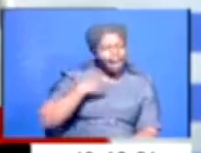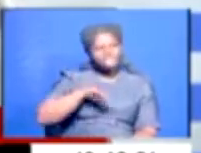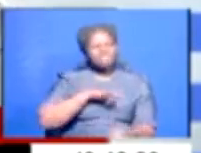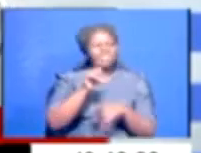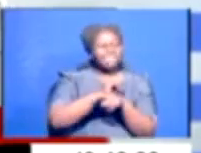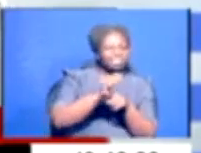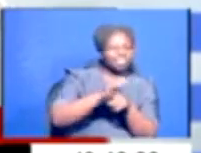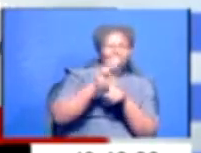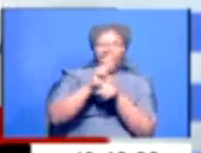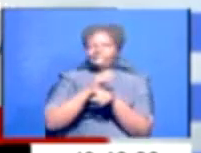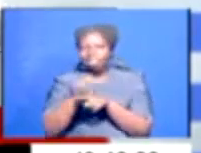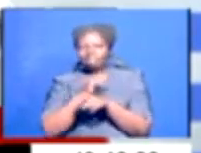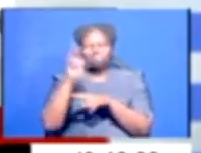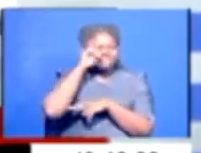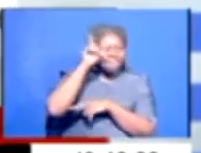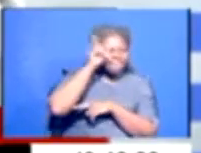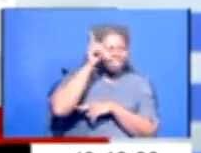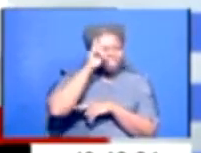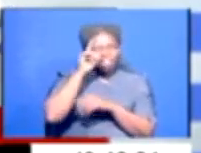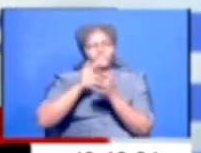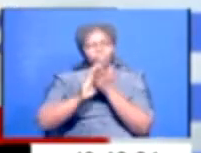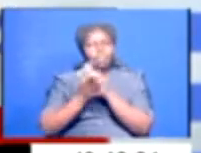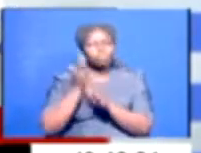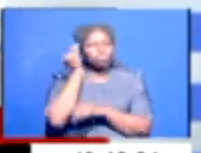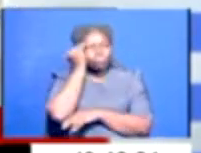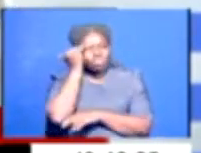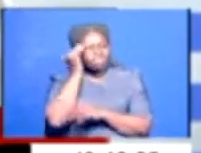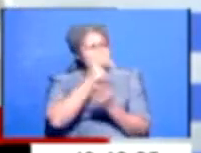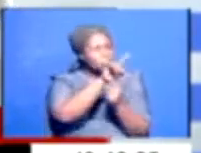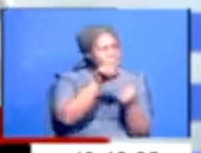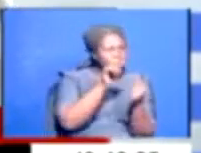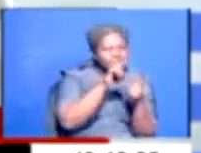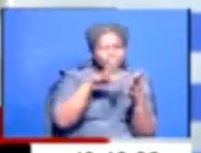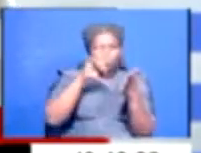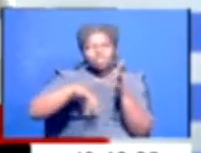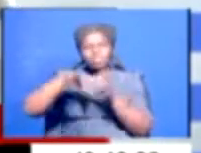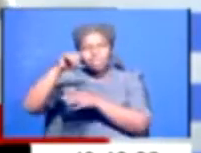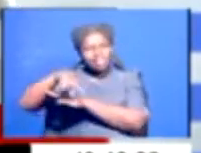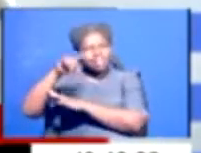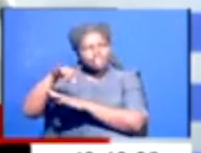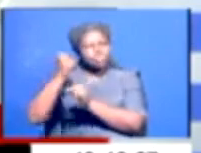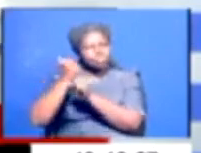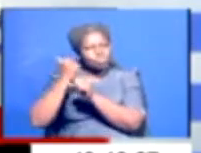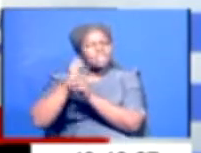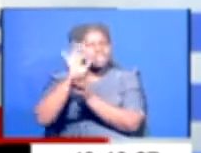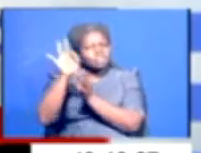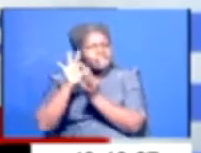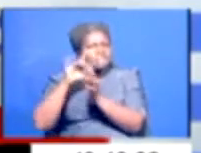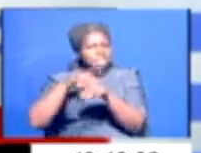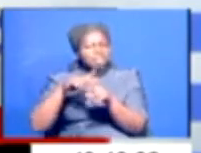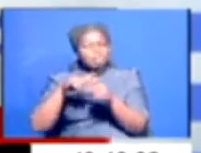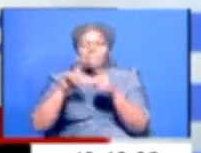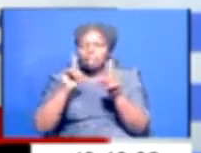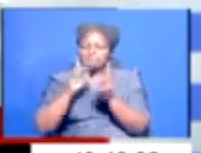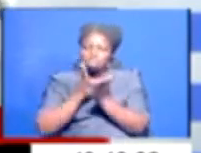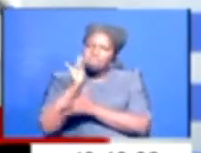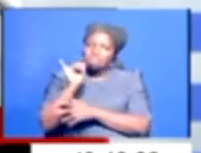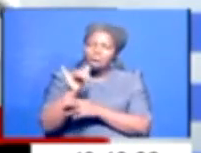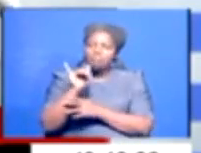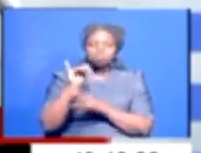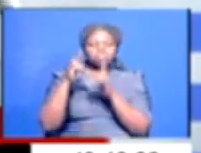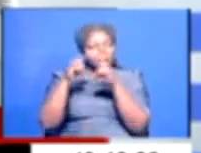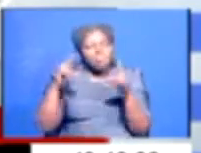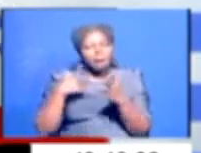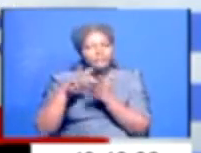when and what are we supposed to do at a given time. But through that camp, we've learned a lot that during pre-competition, you